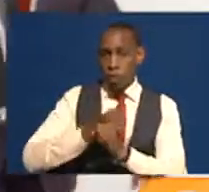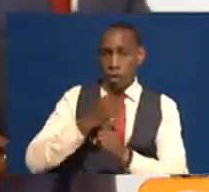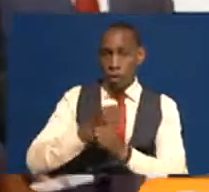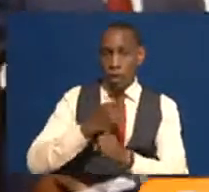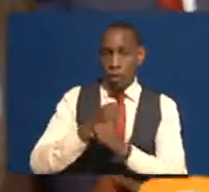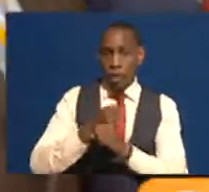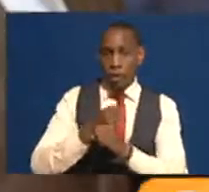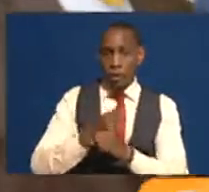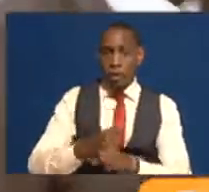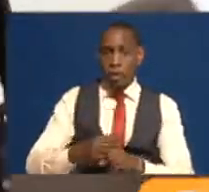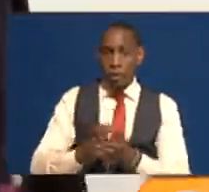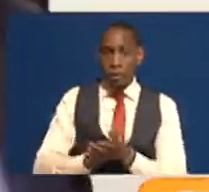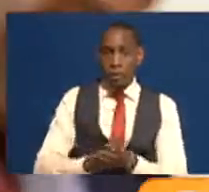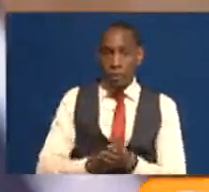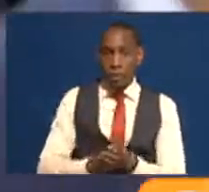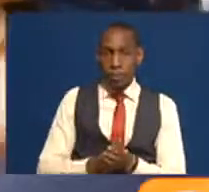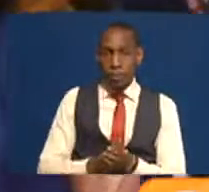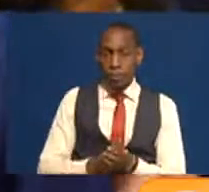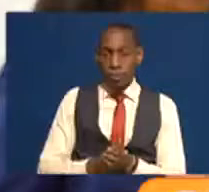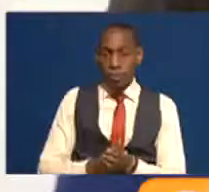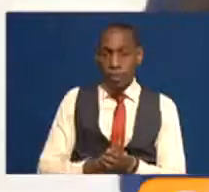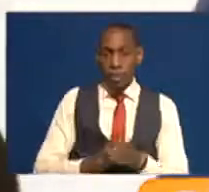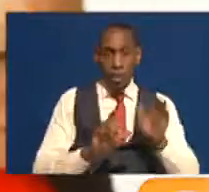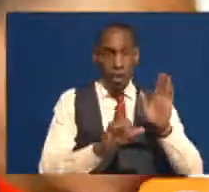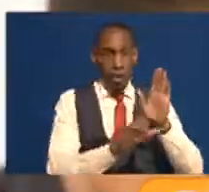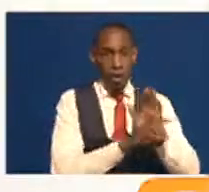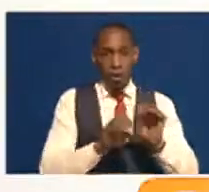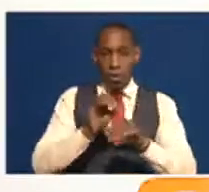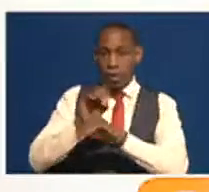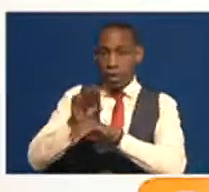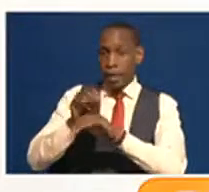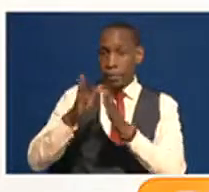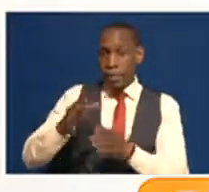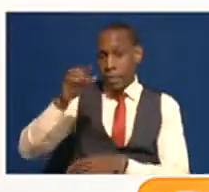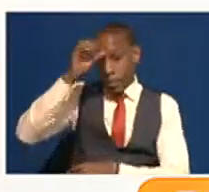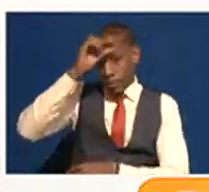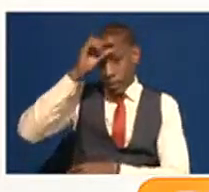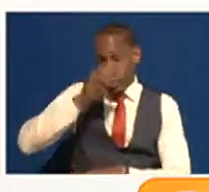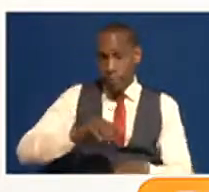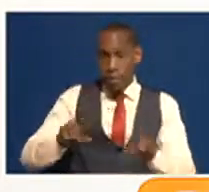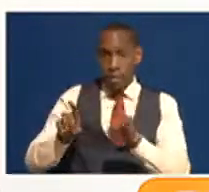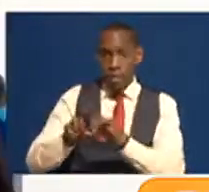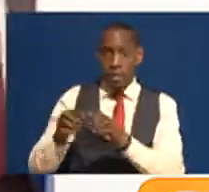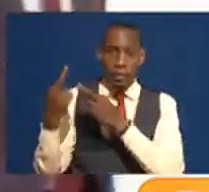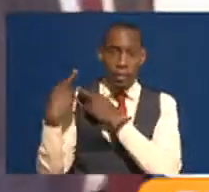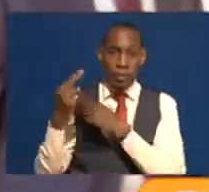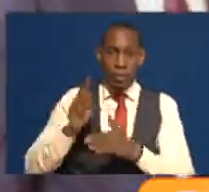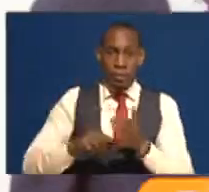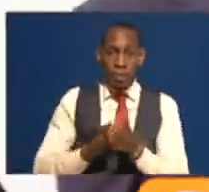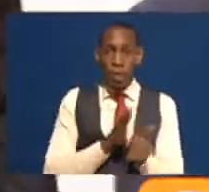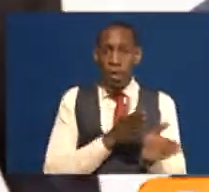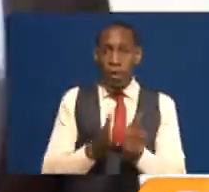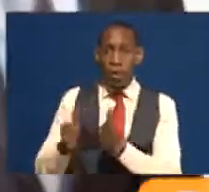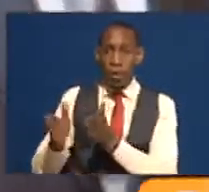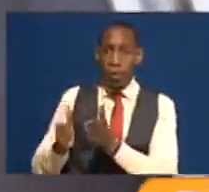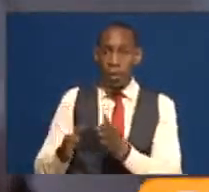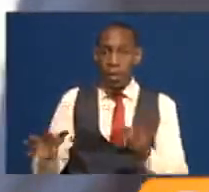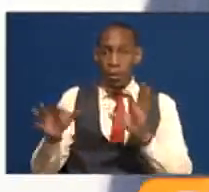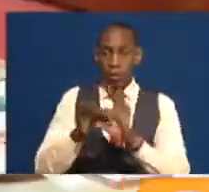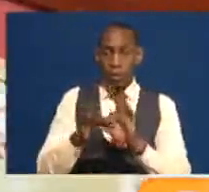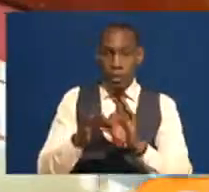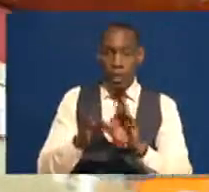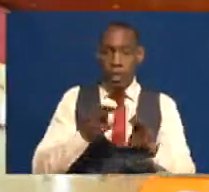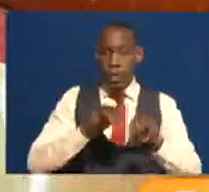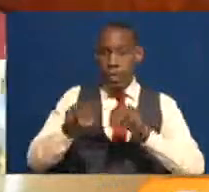his duties as the principal legal advisor to the government and also has a duty to organize, coordinate,